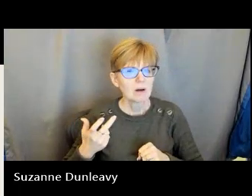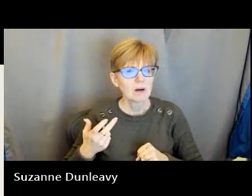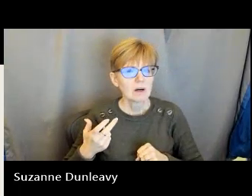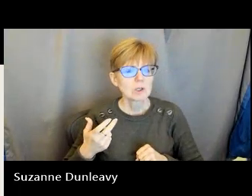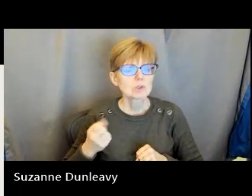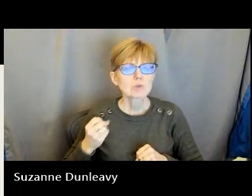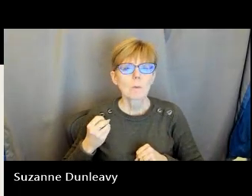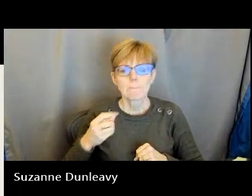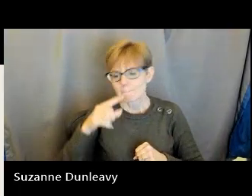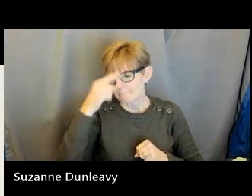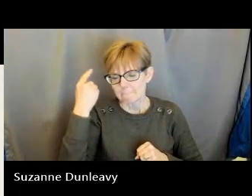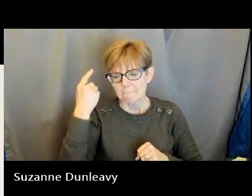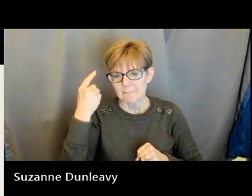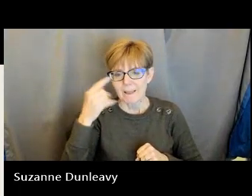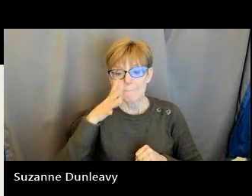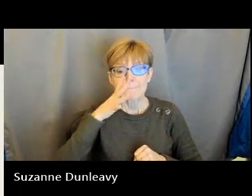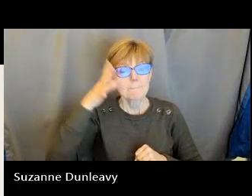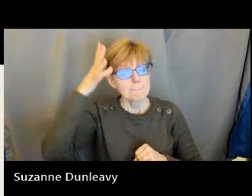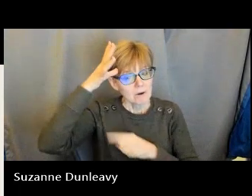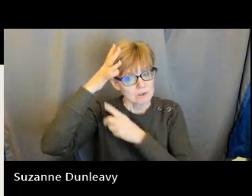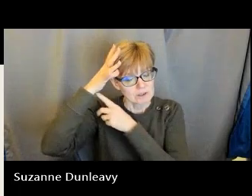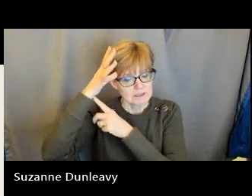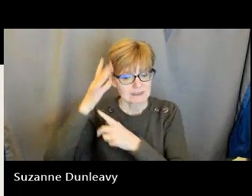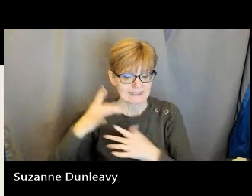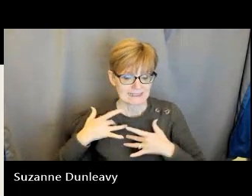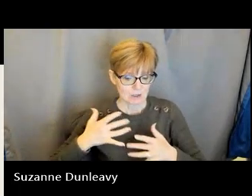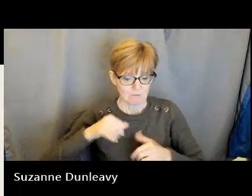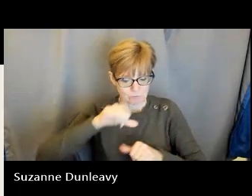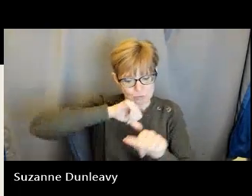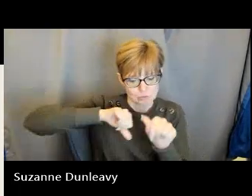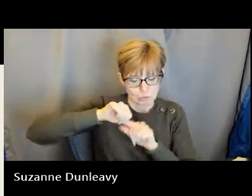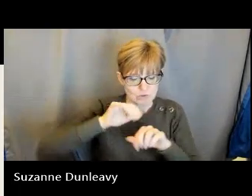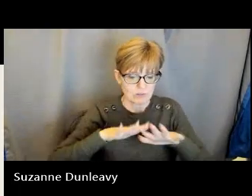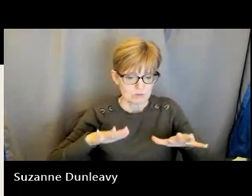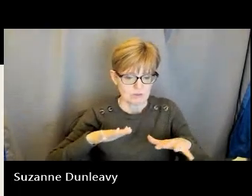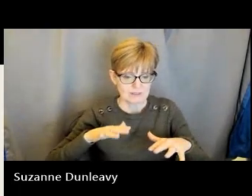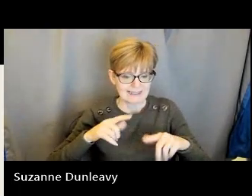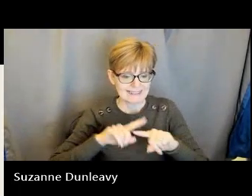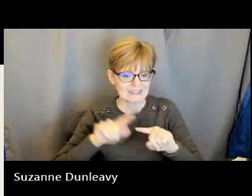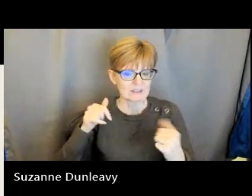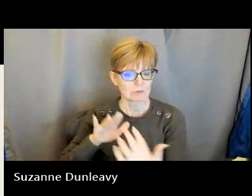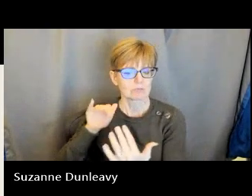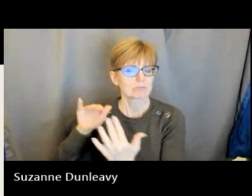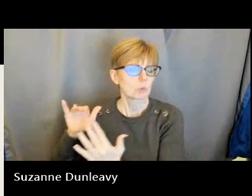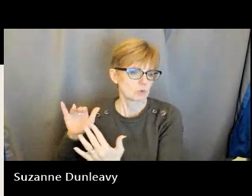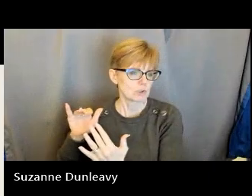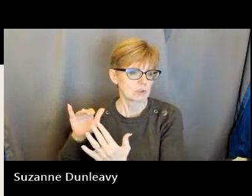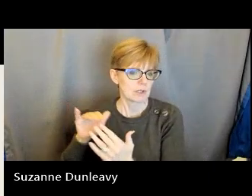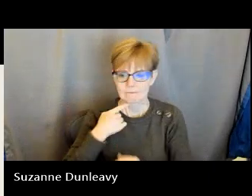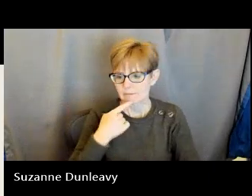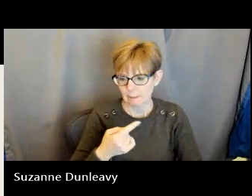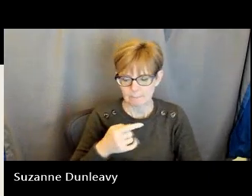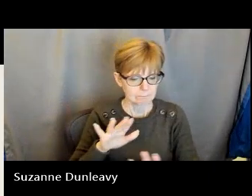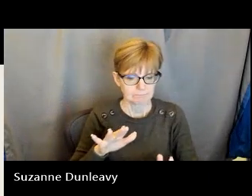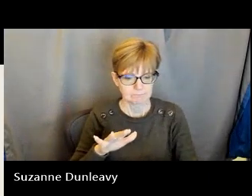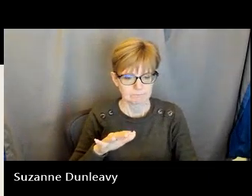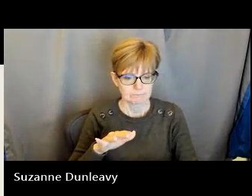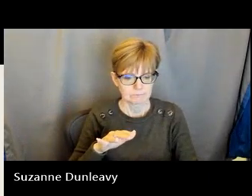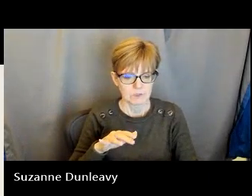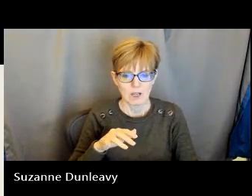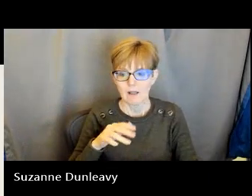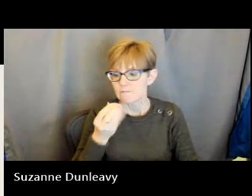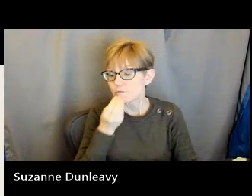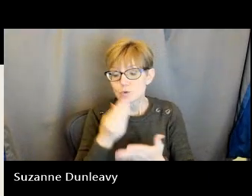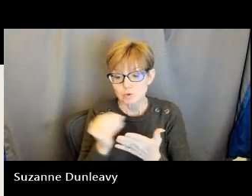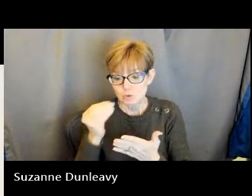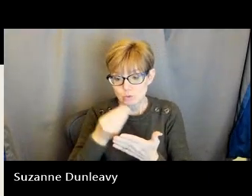Black parents often have to socialize their children in different ways, telling their children, don't pick up things at the grocery